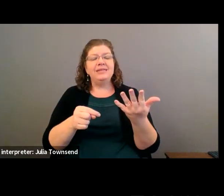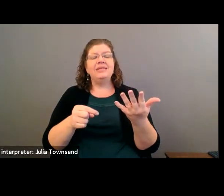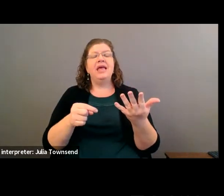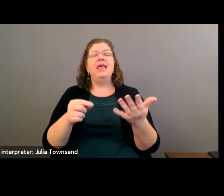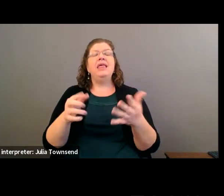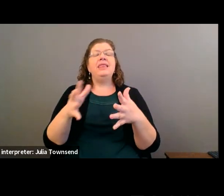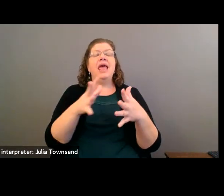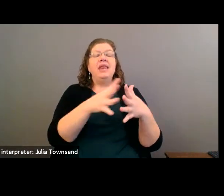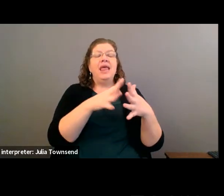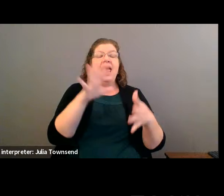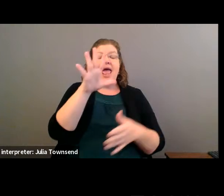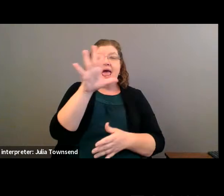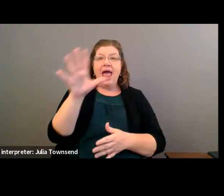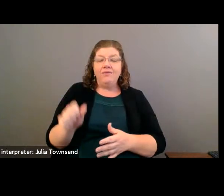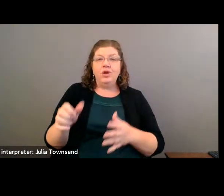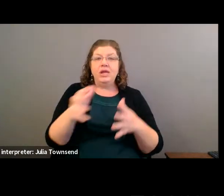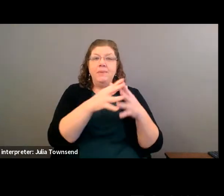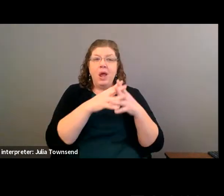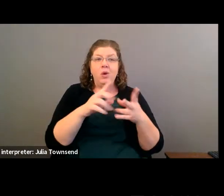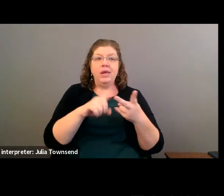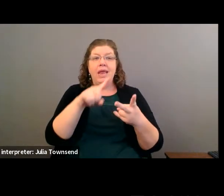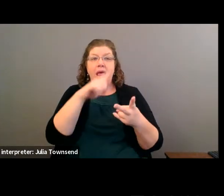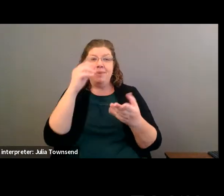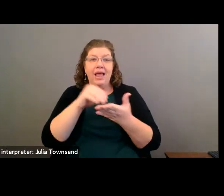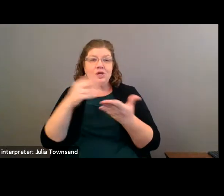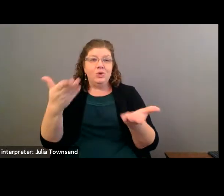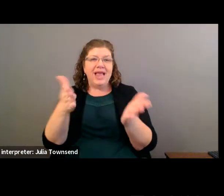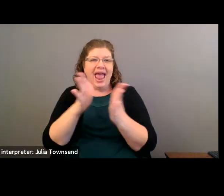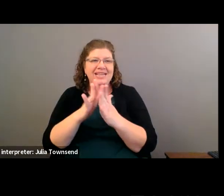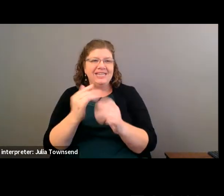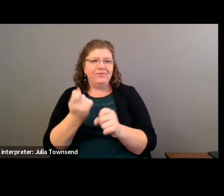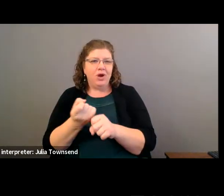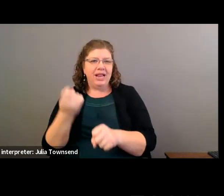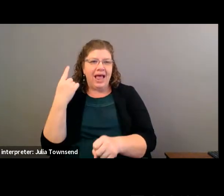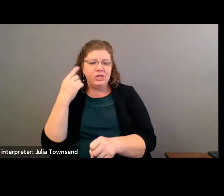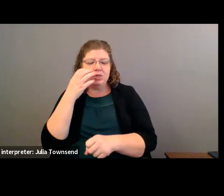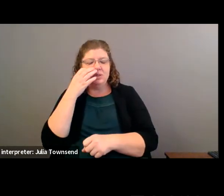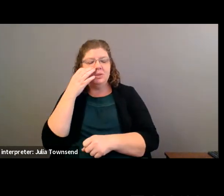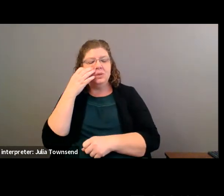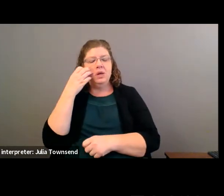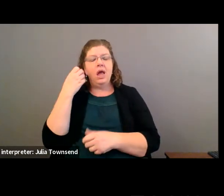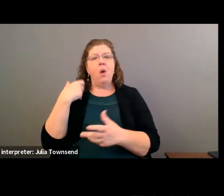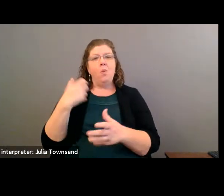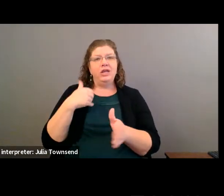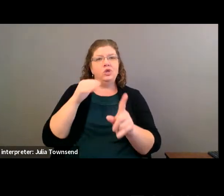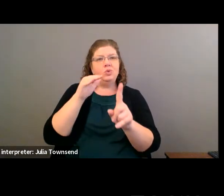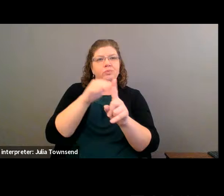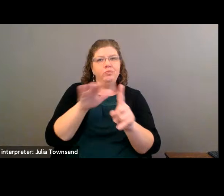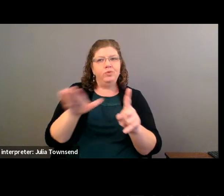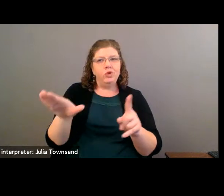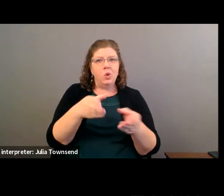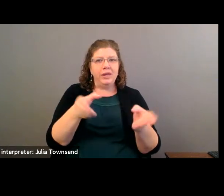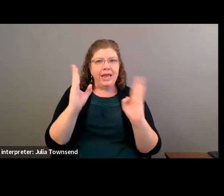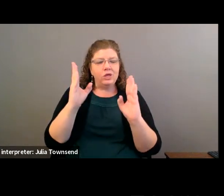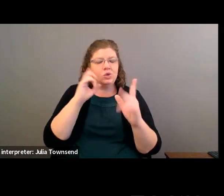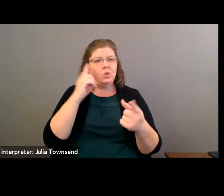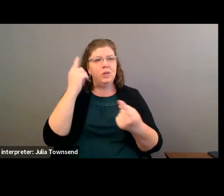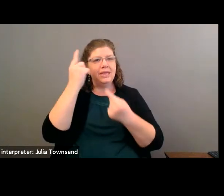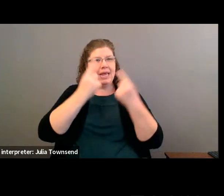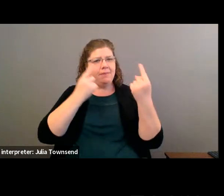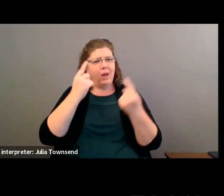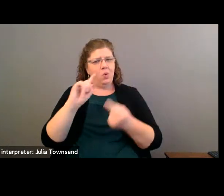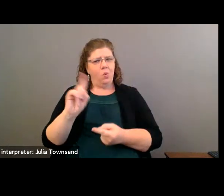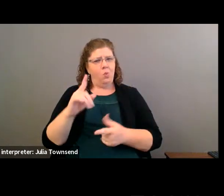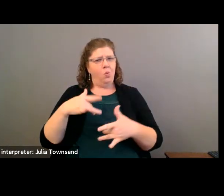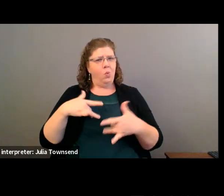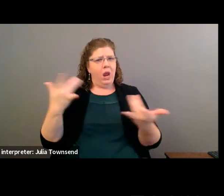students asked for last year. And so, I want to bring to your attention and think about where are we